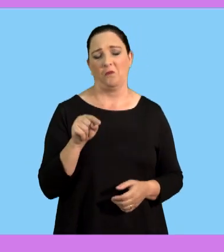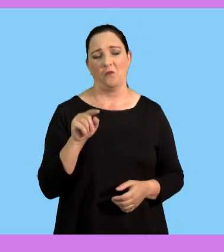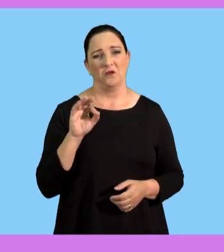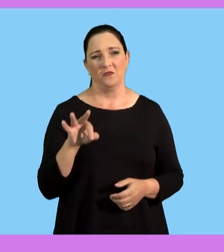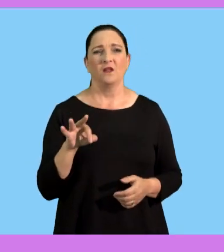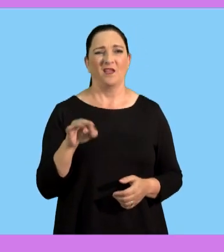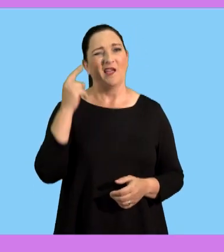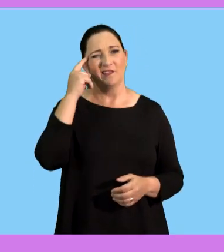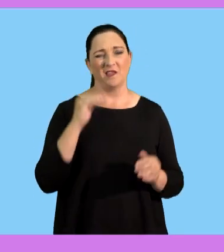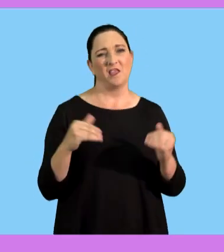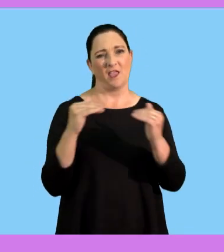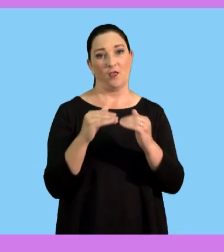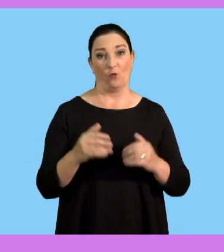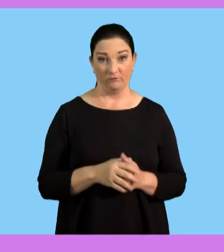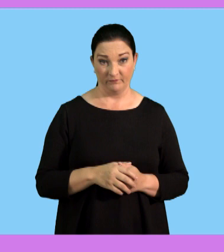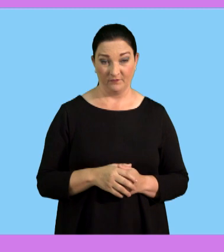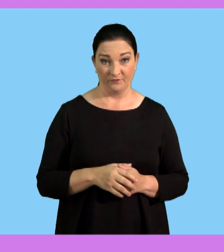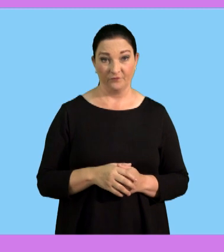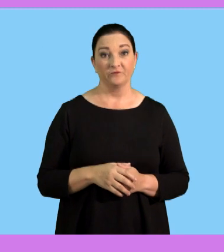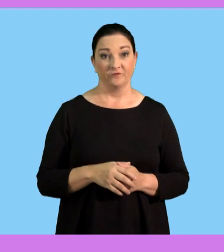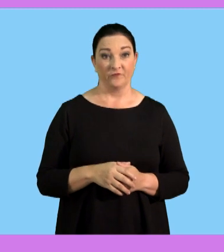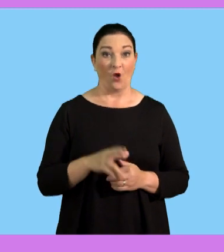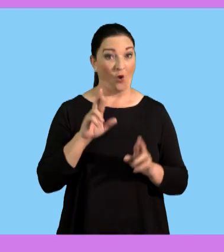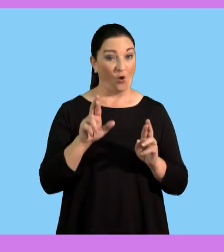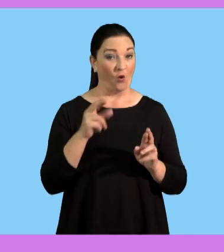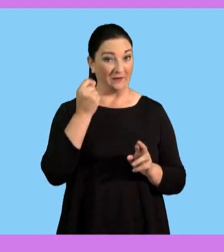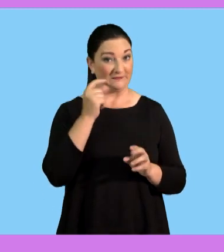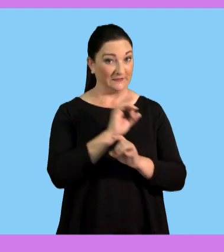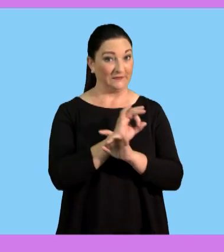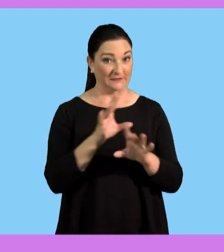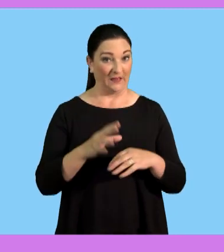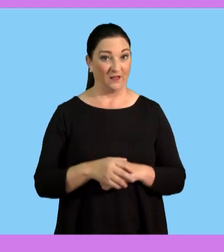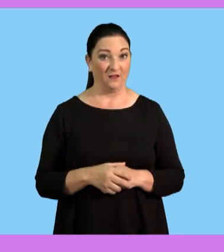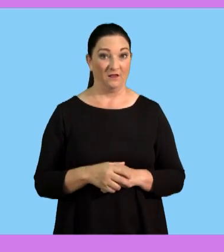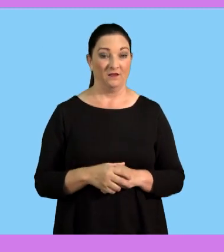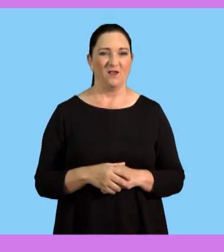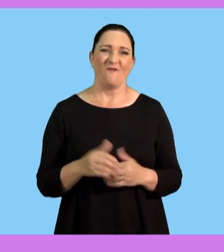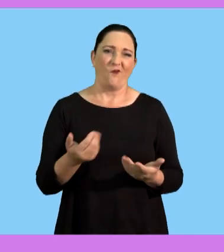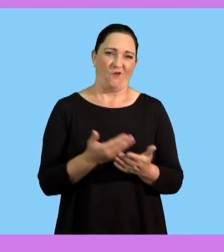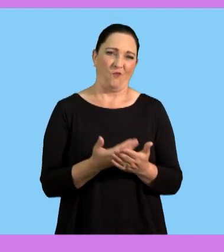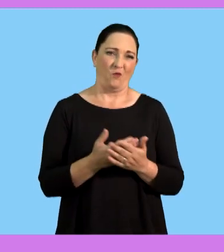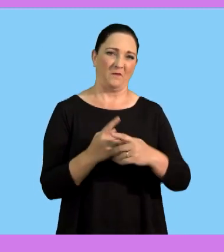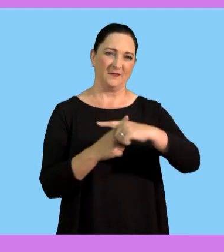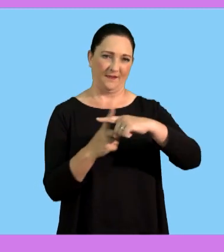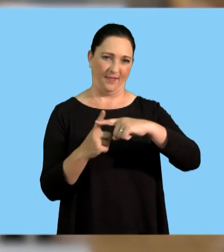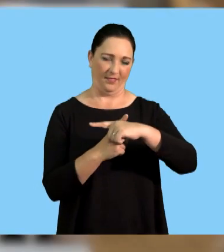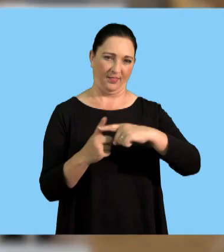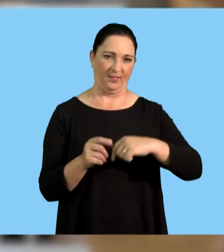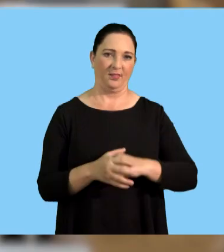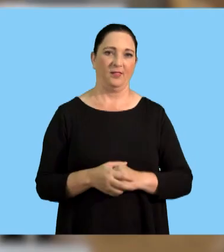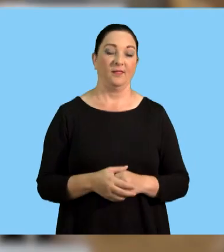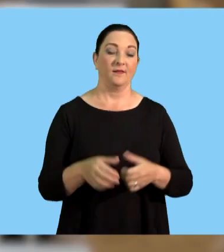equally likely. Guys, I hope that is quite straightforward, quite clear to you. Okay, so that is in terms of our probability